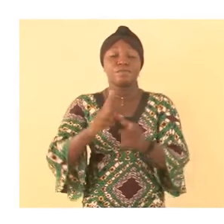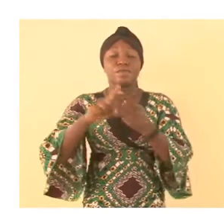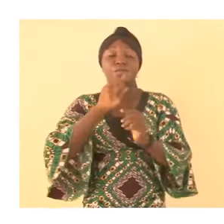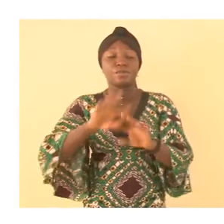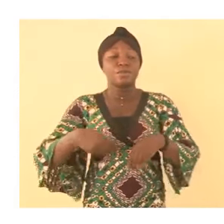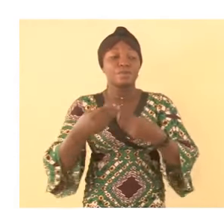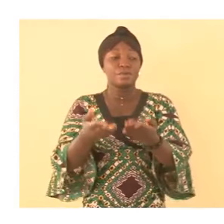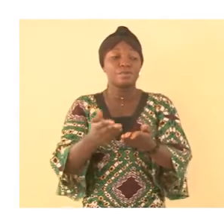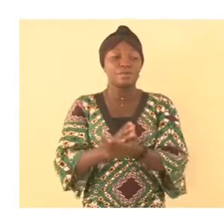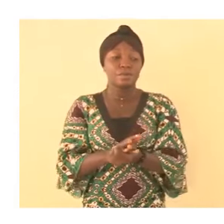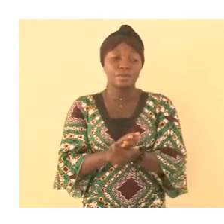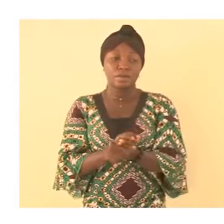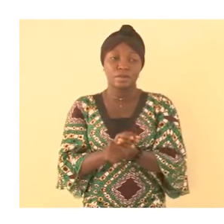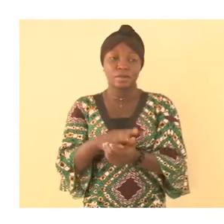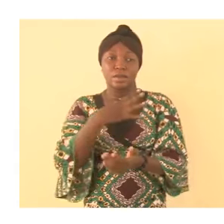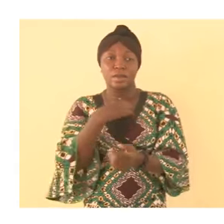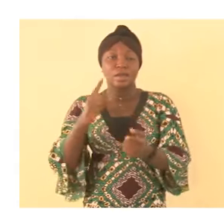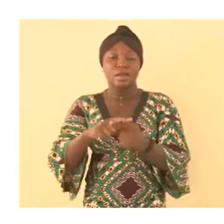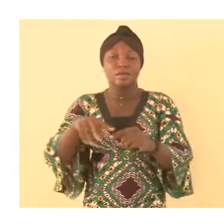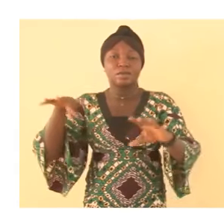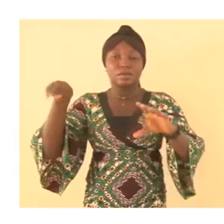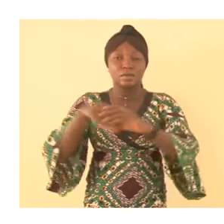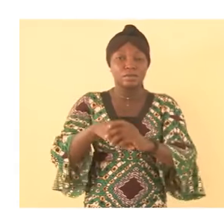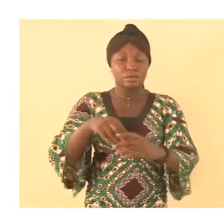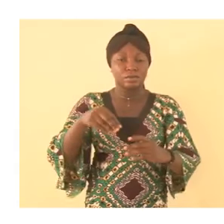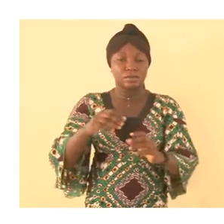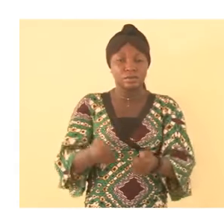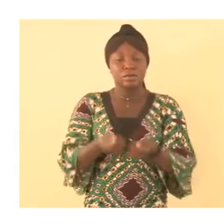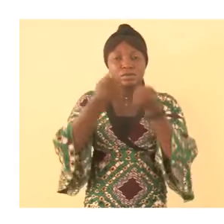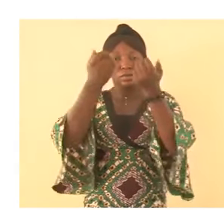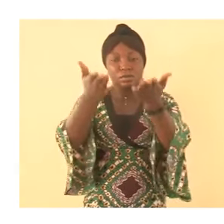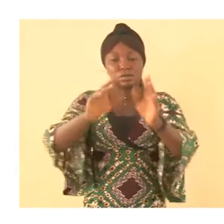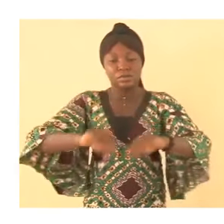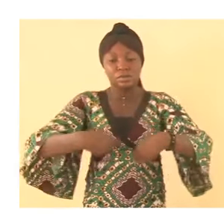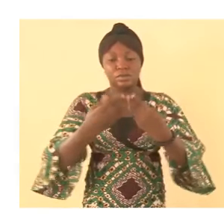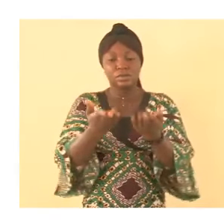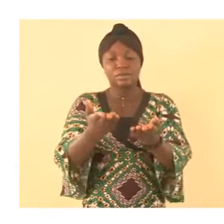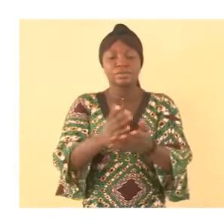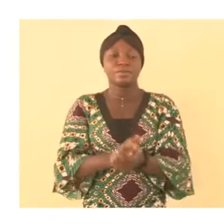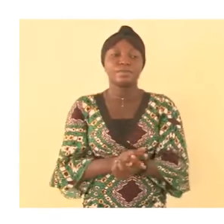To be generous and to engage in sacrificial giving.